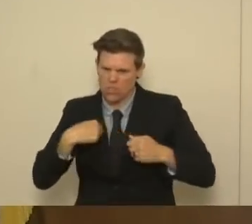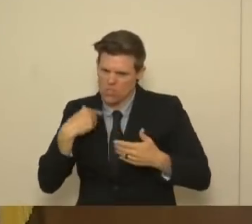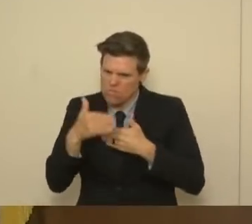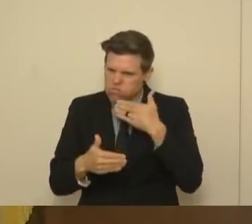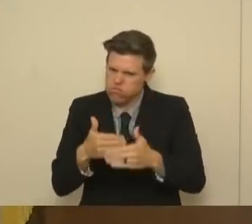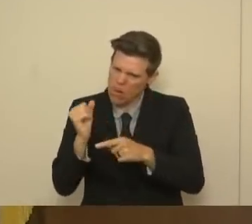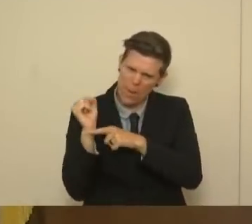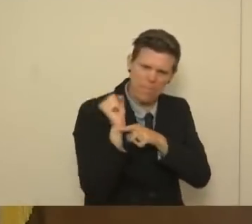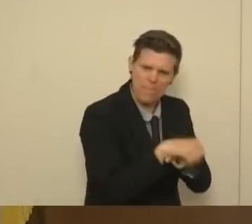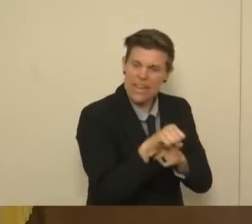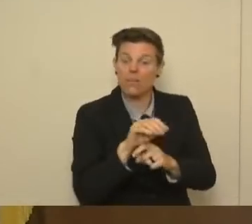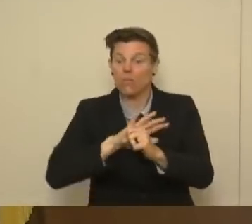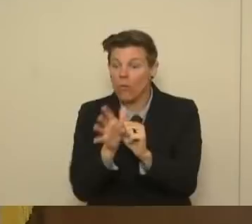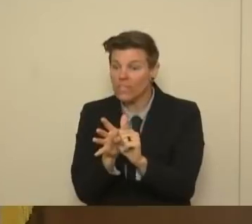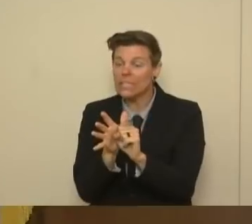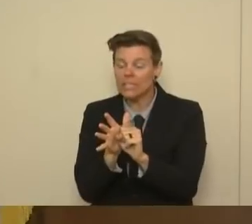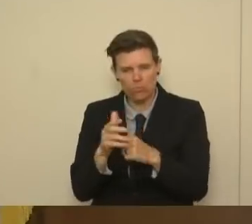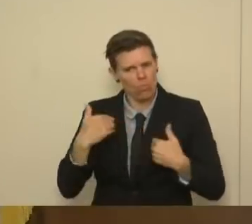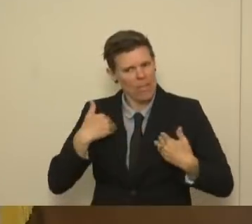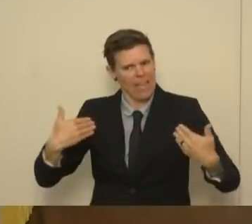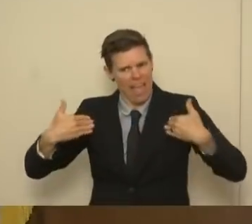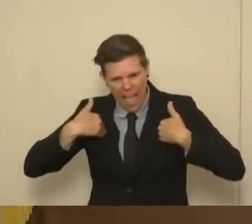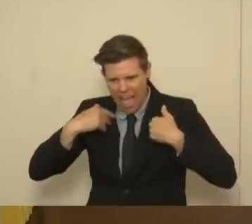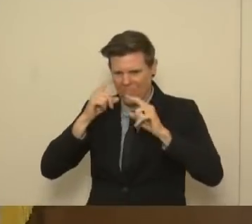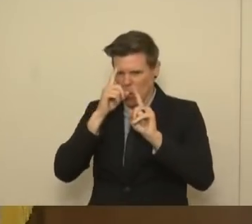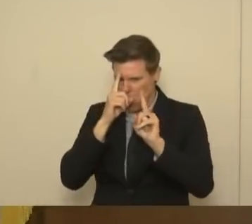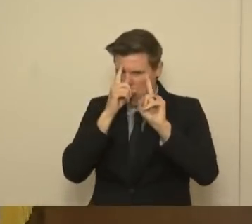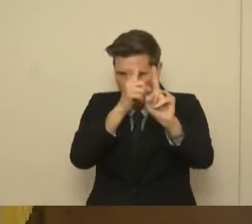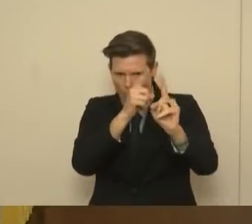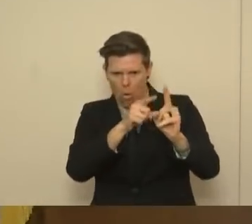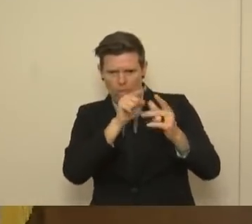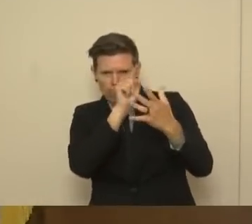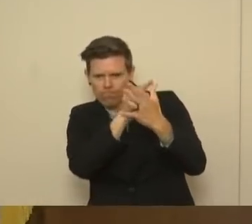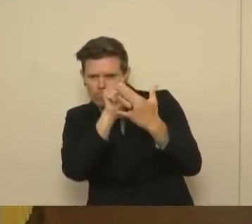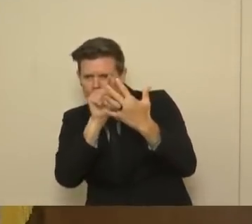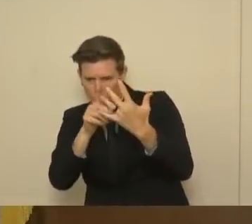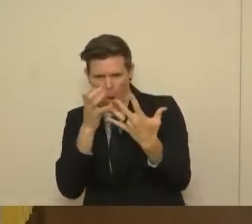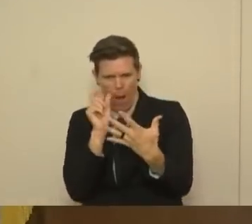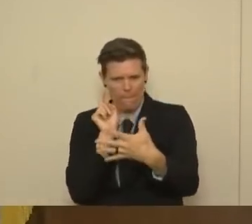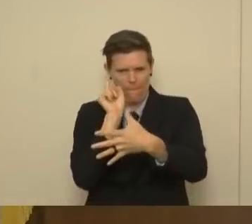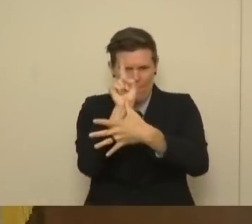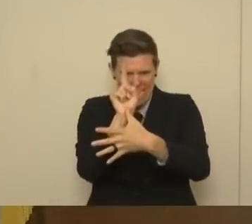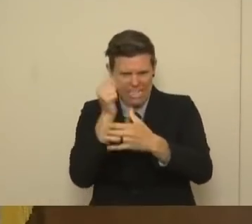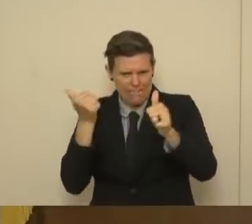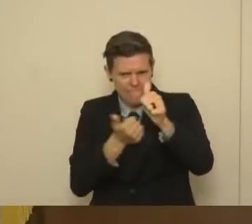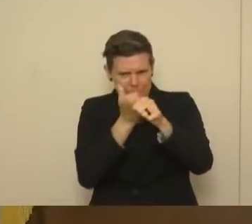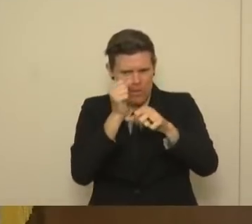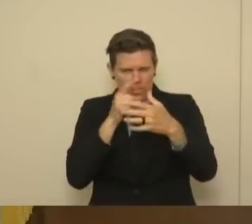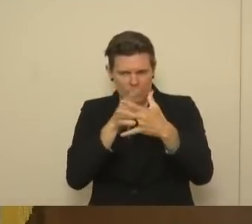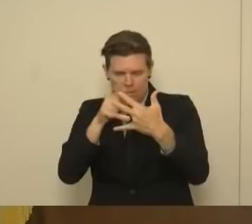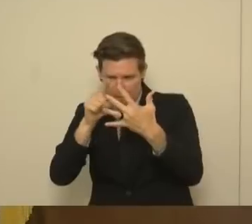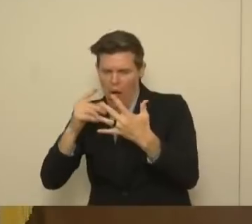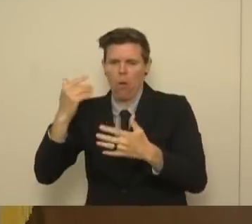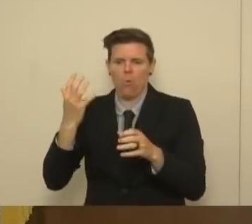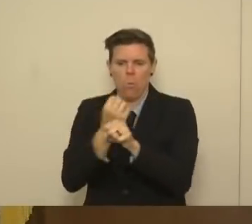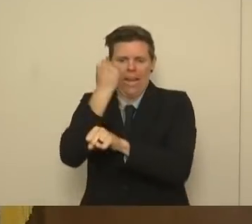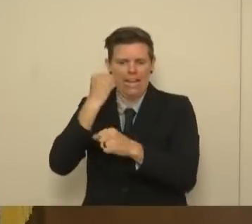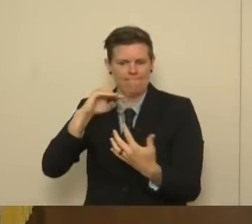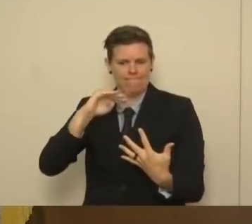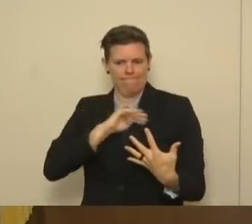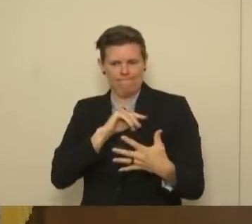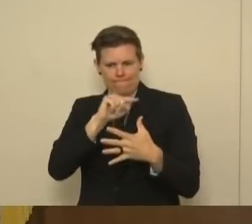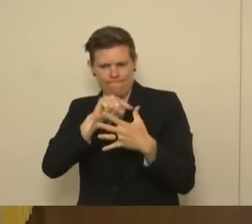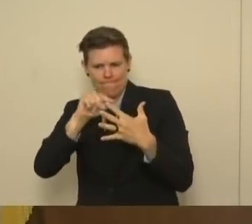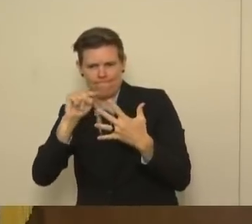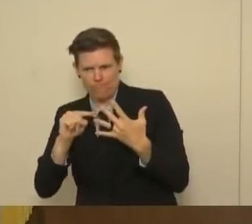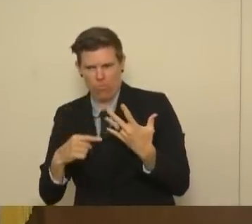education and some continued easements, so that we've got economic success stories to be talking about at our future press